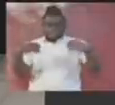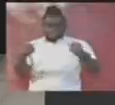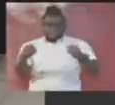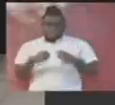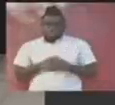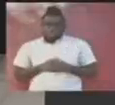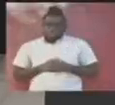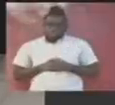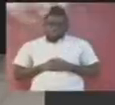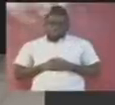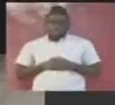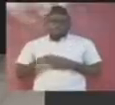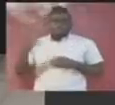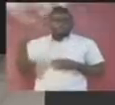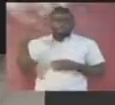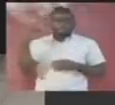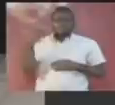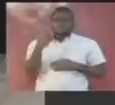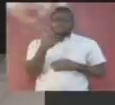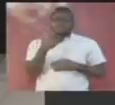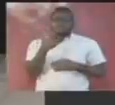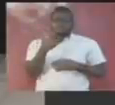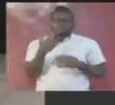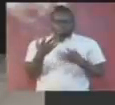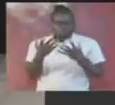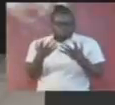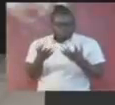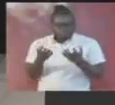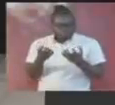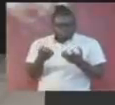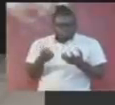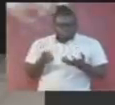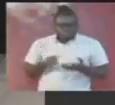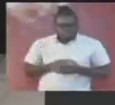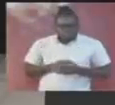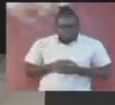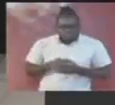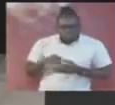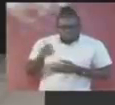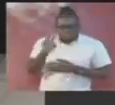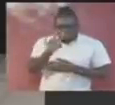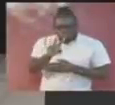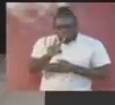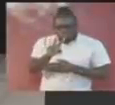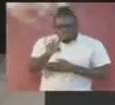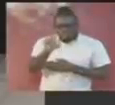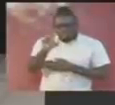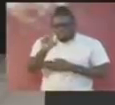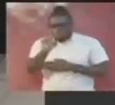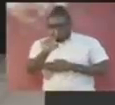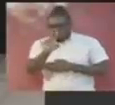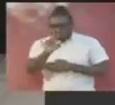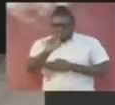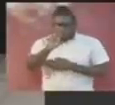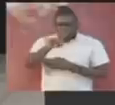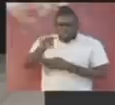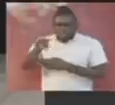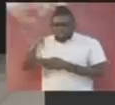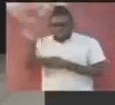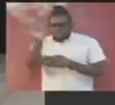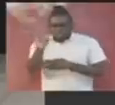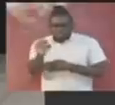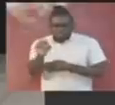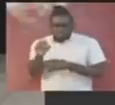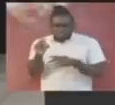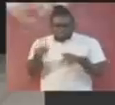Previously, you've said that we're looking to vaccinate 20 to 33% of our population in the next year. But studies have said that 50